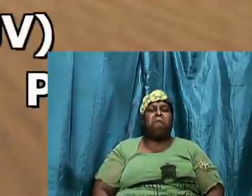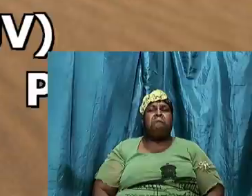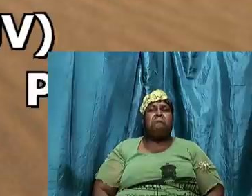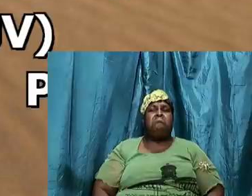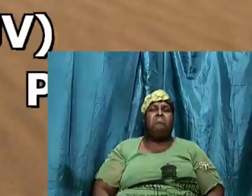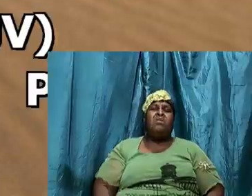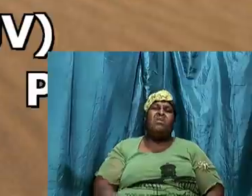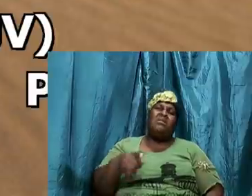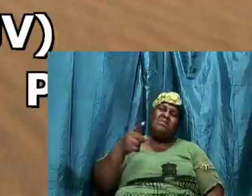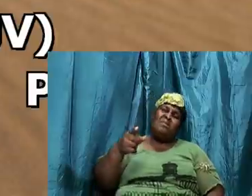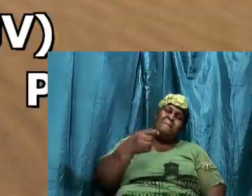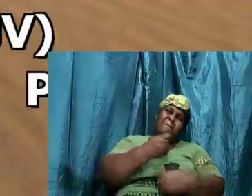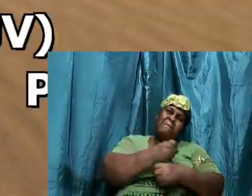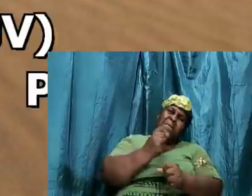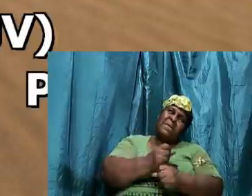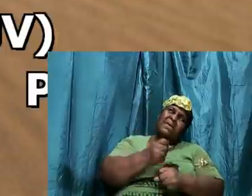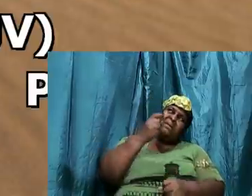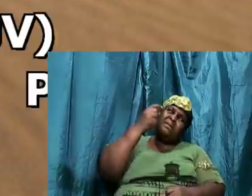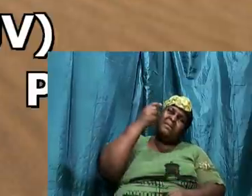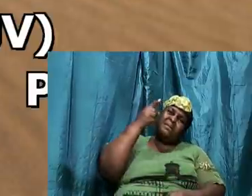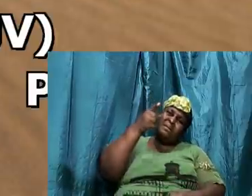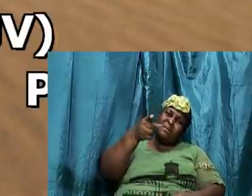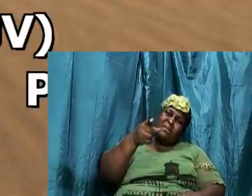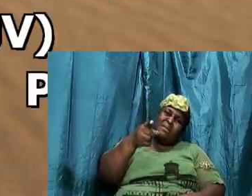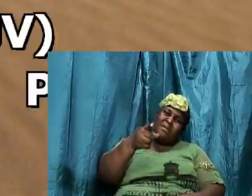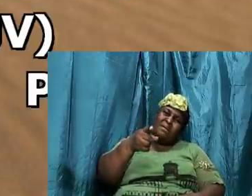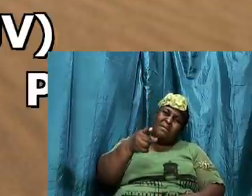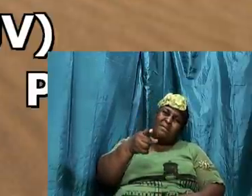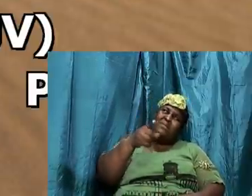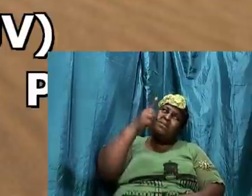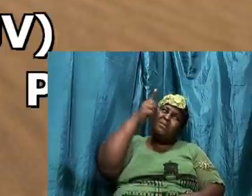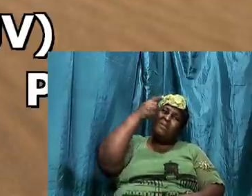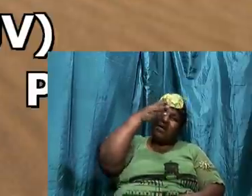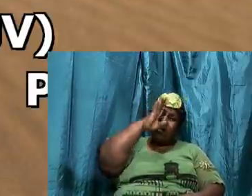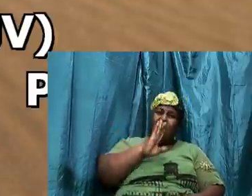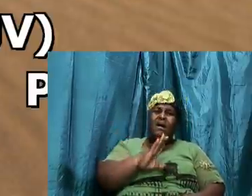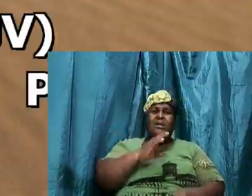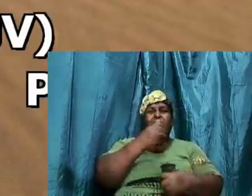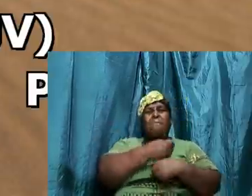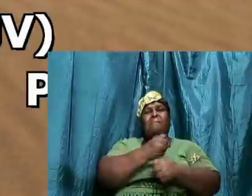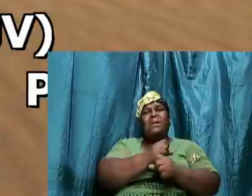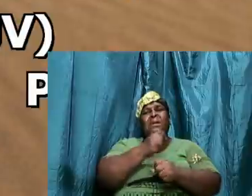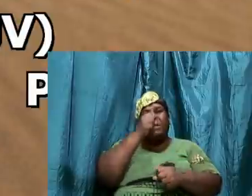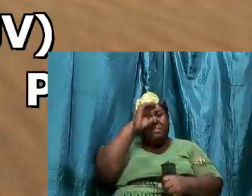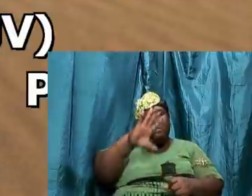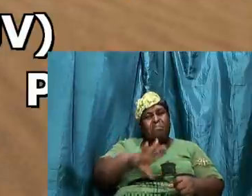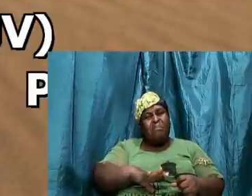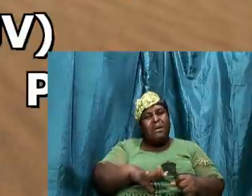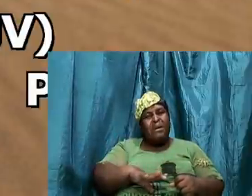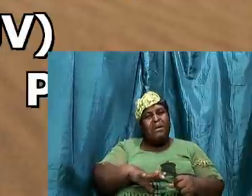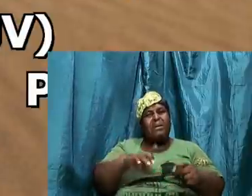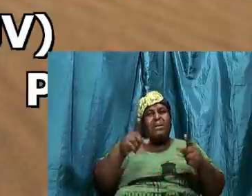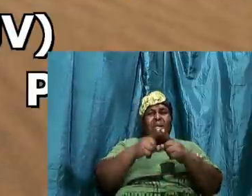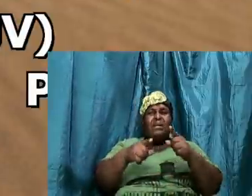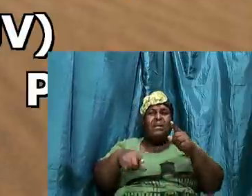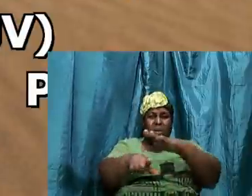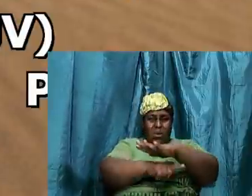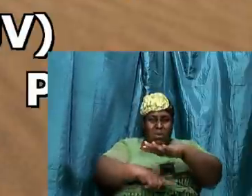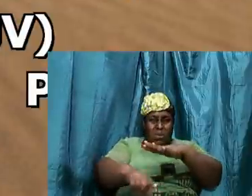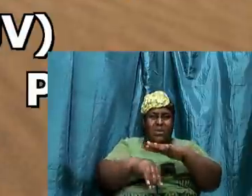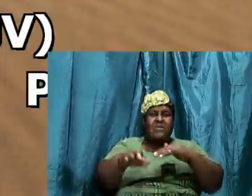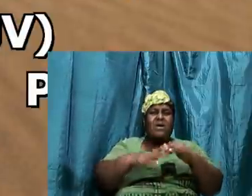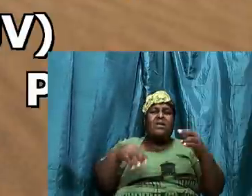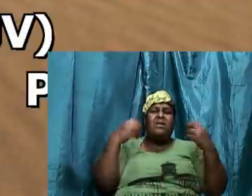For thou hast made him. This is talking about man now. A little lower than the angels. And